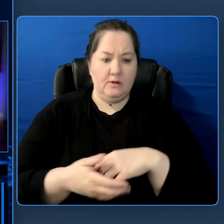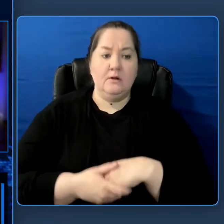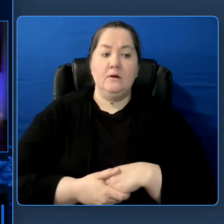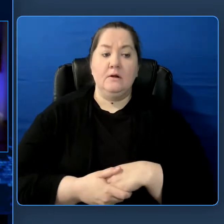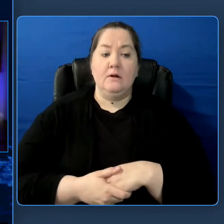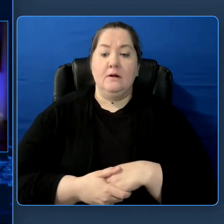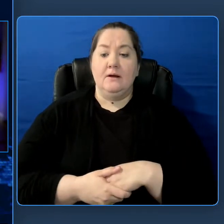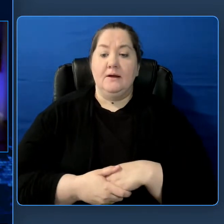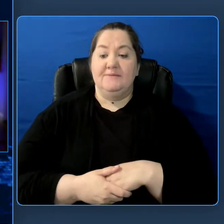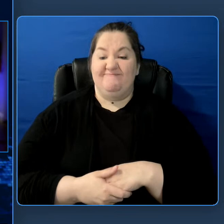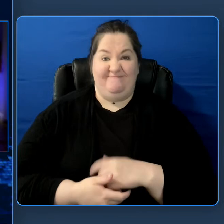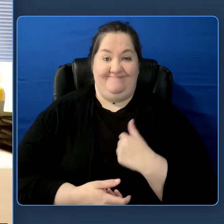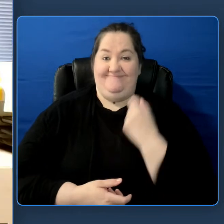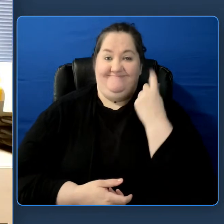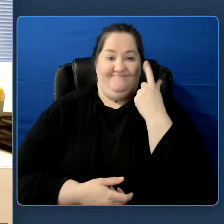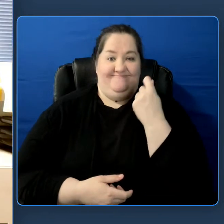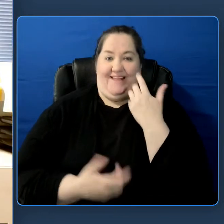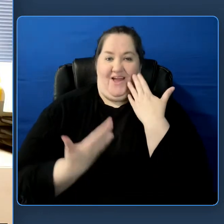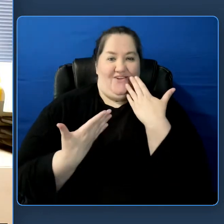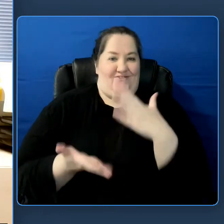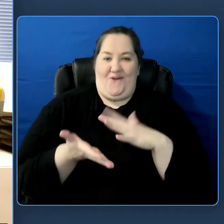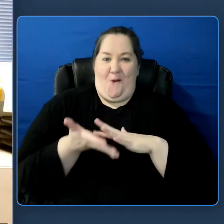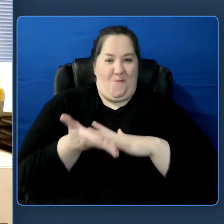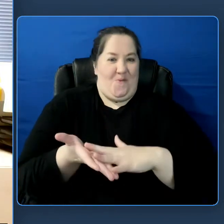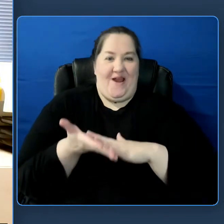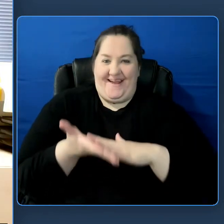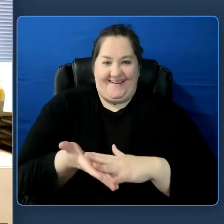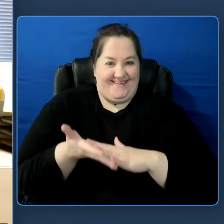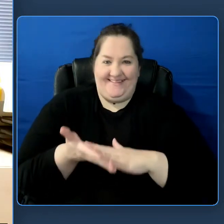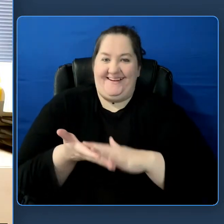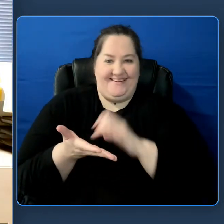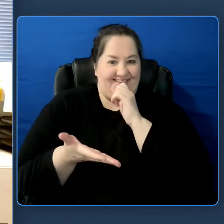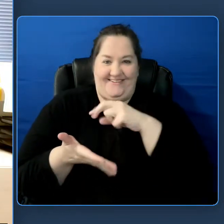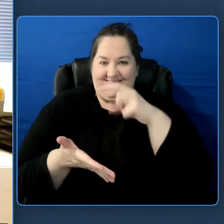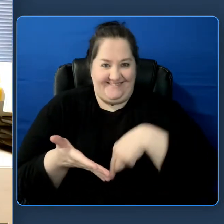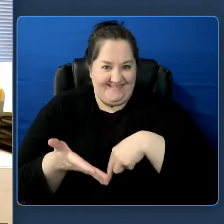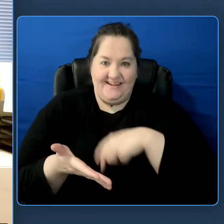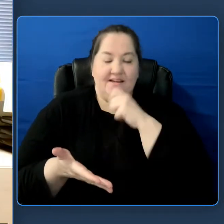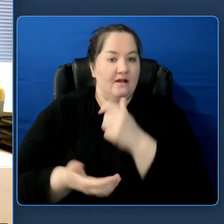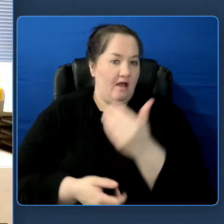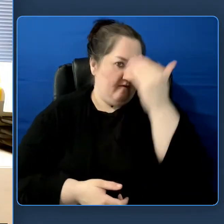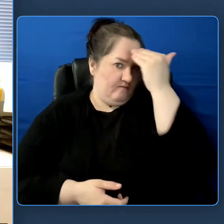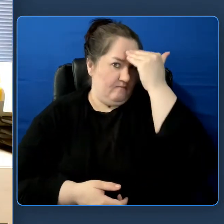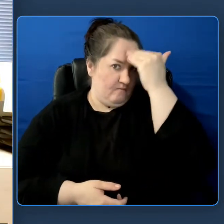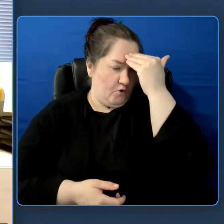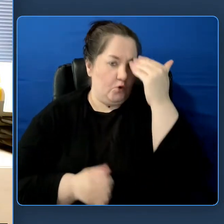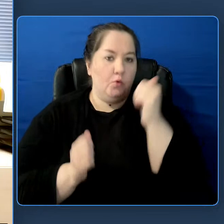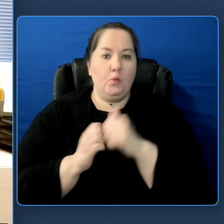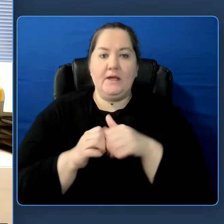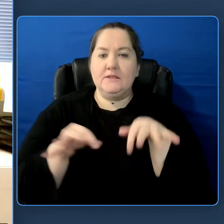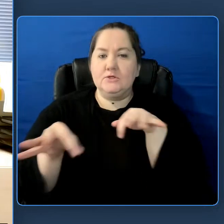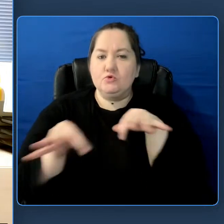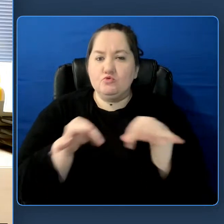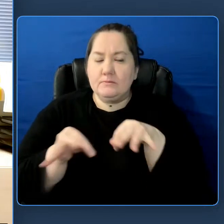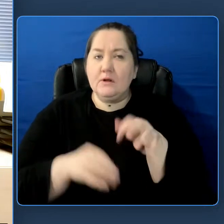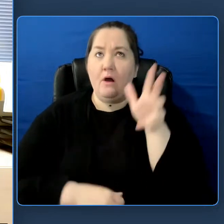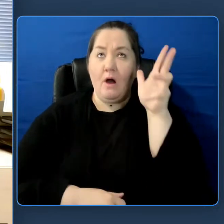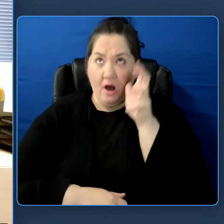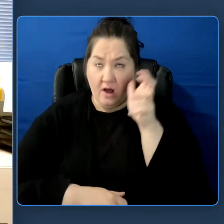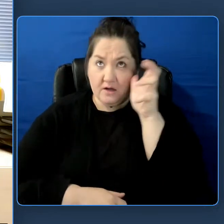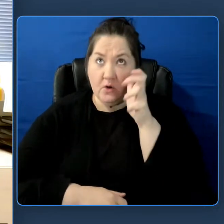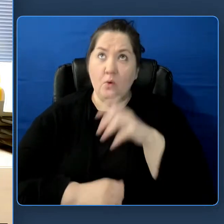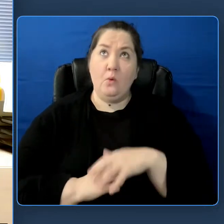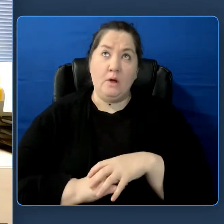I actually don't read Braille, so this is kind of an interesting question. I'm not familiar with descriptive